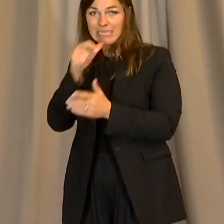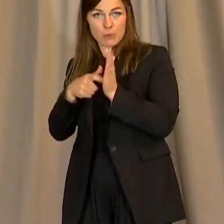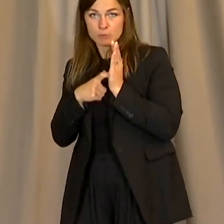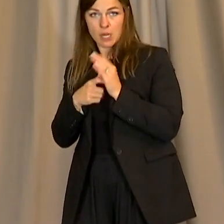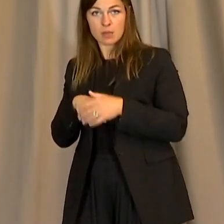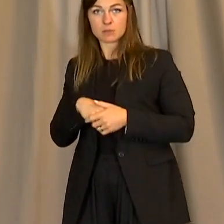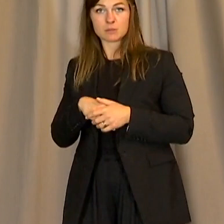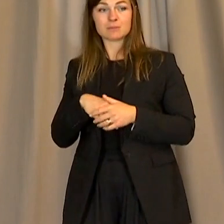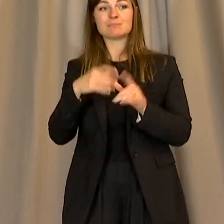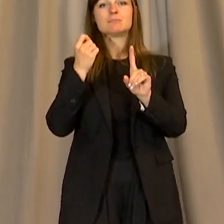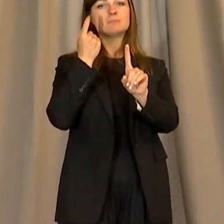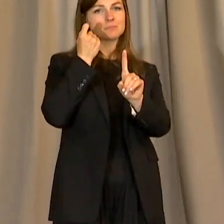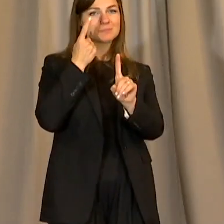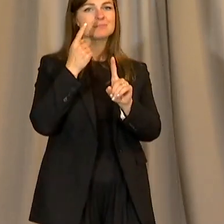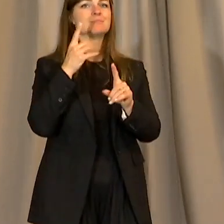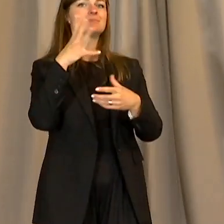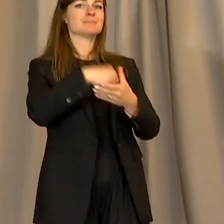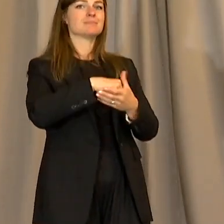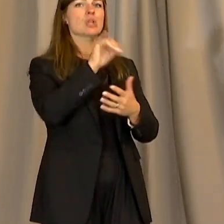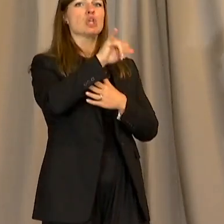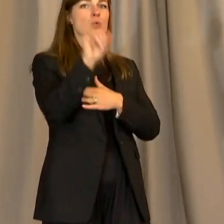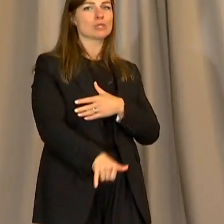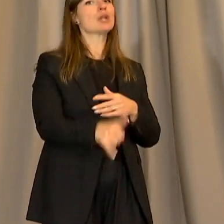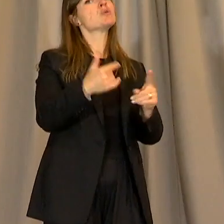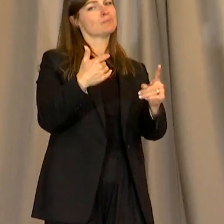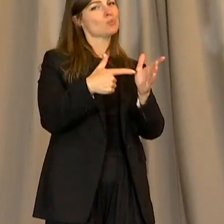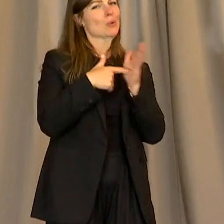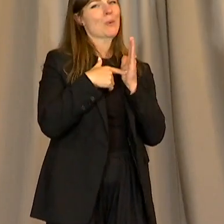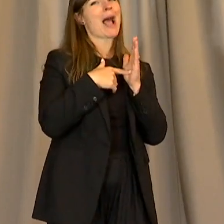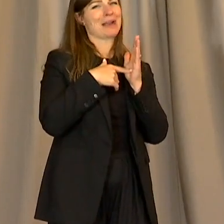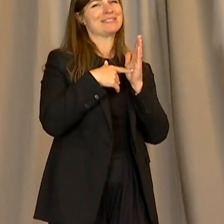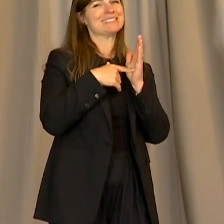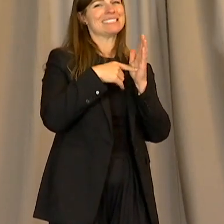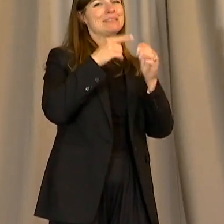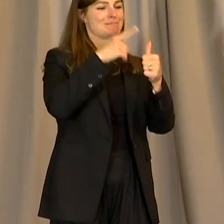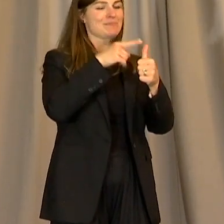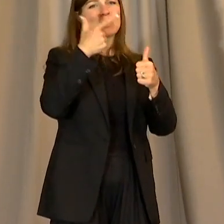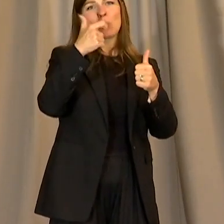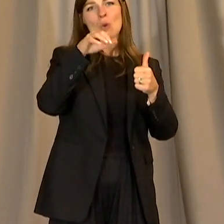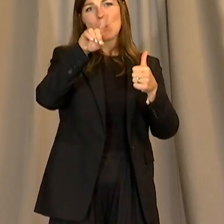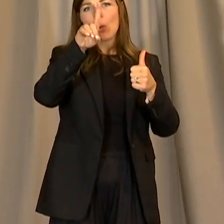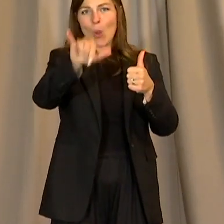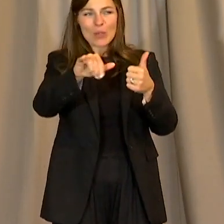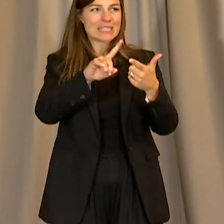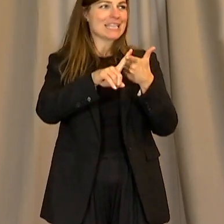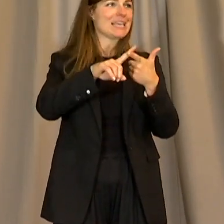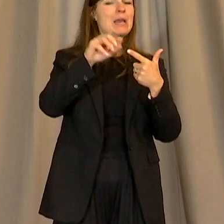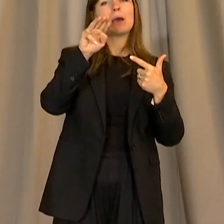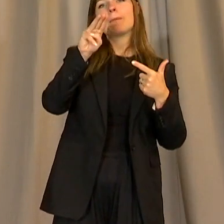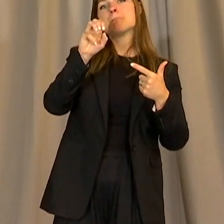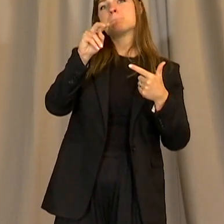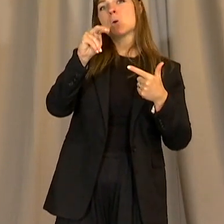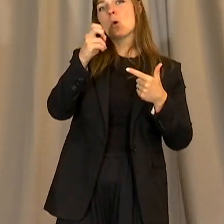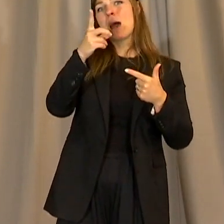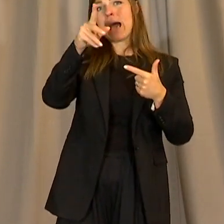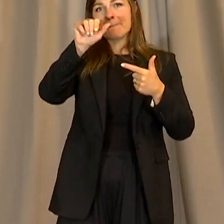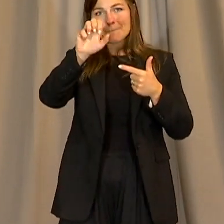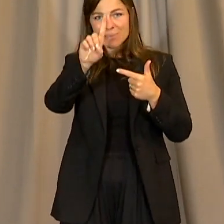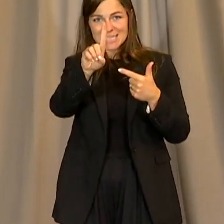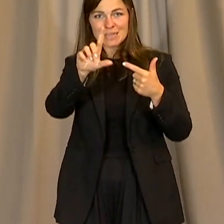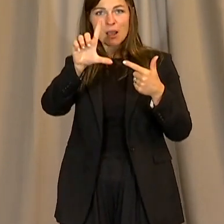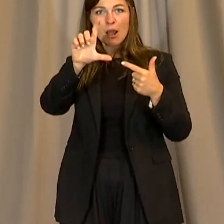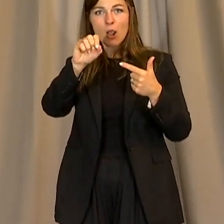with Yolanda, you got mandatory training with Goldie, you got mandatory training with Muhammad Khalifa, you got mandatory. I can go down the